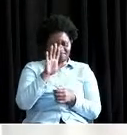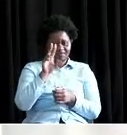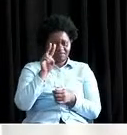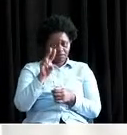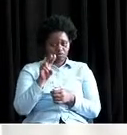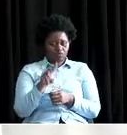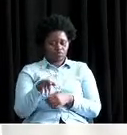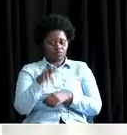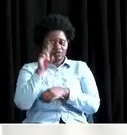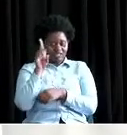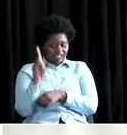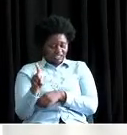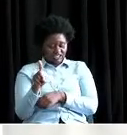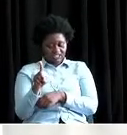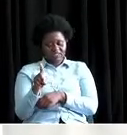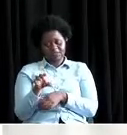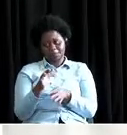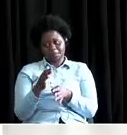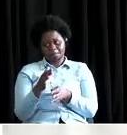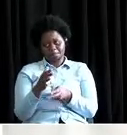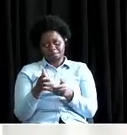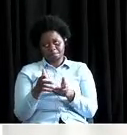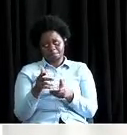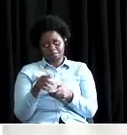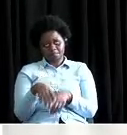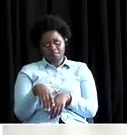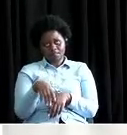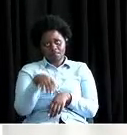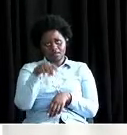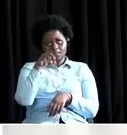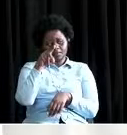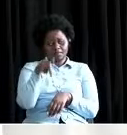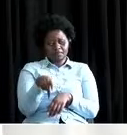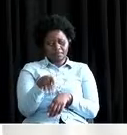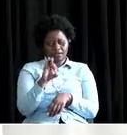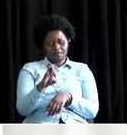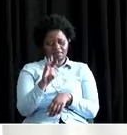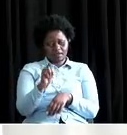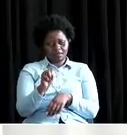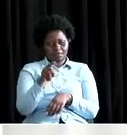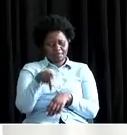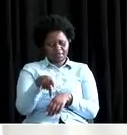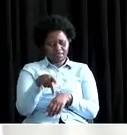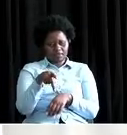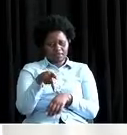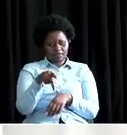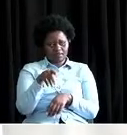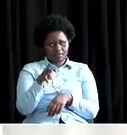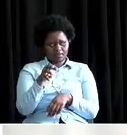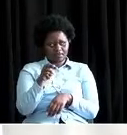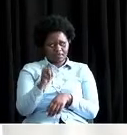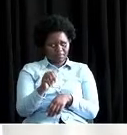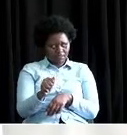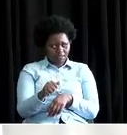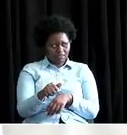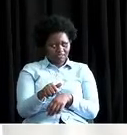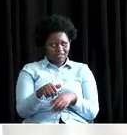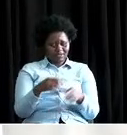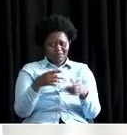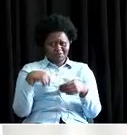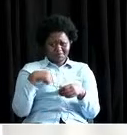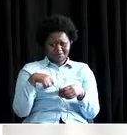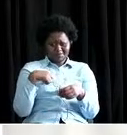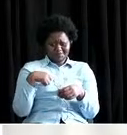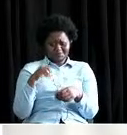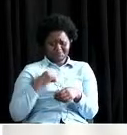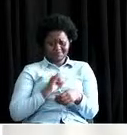52D of the MFMA says the mayor of a municipality